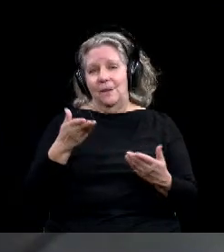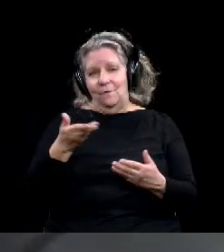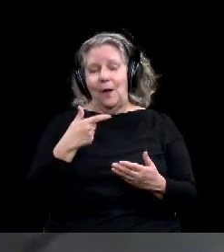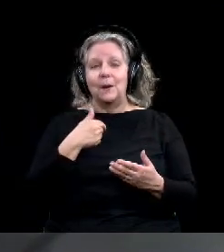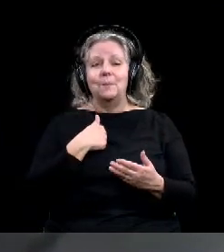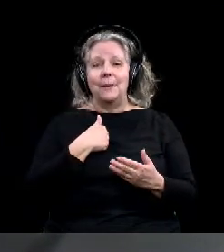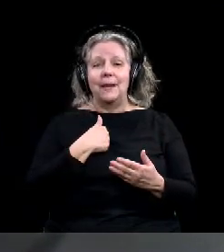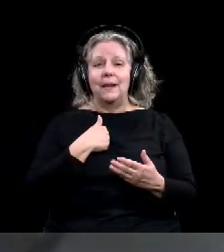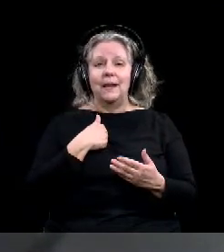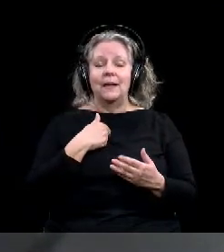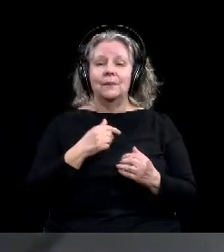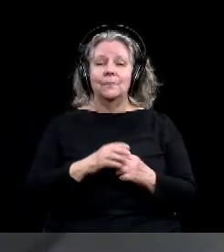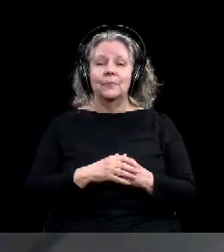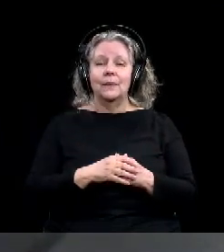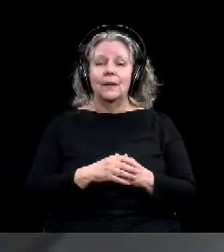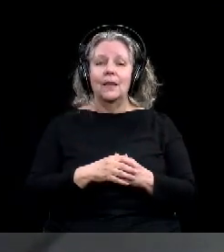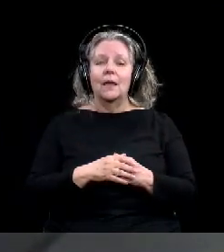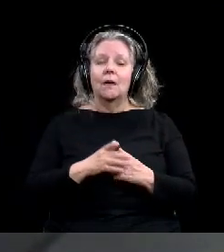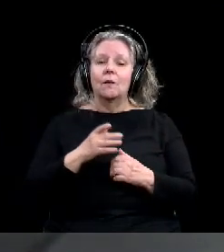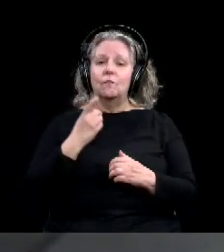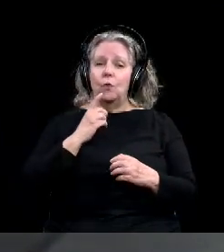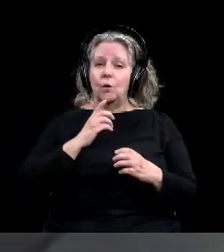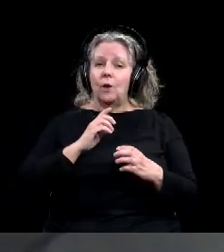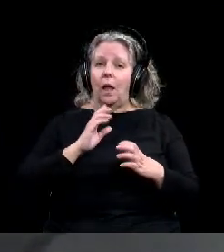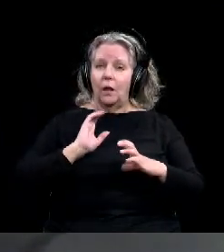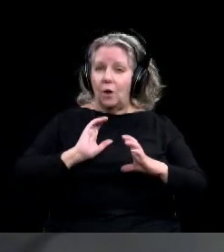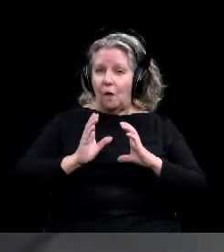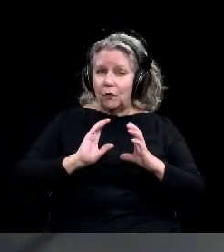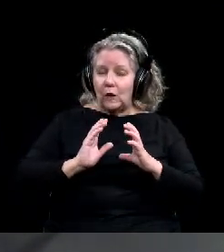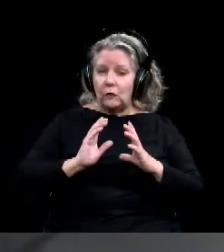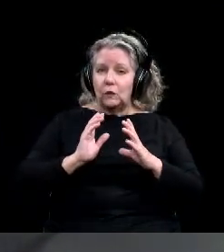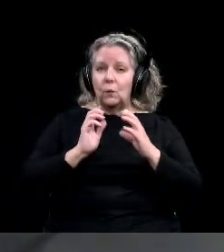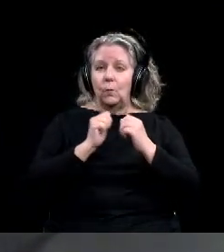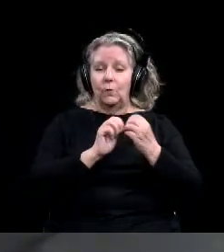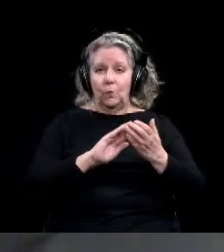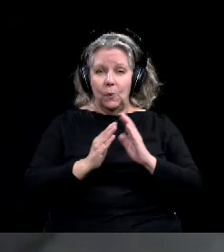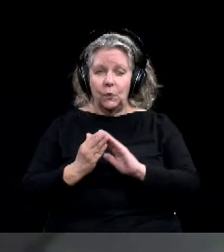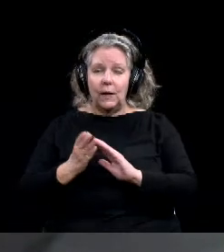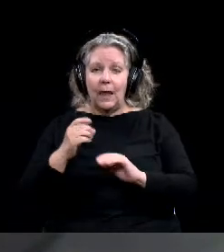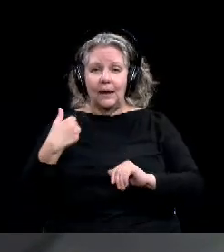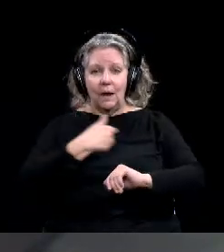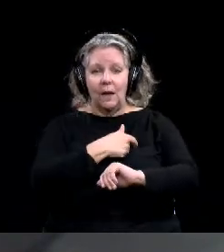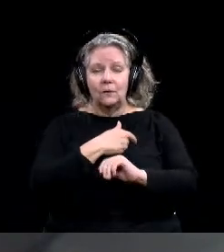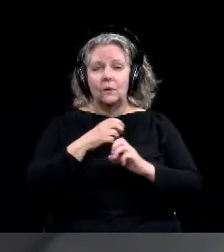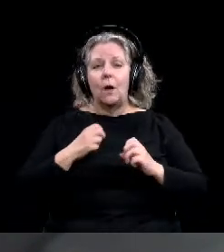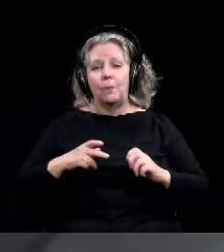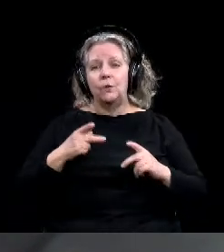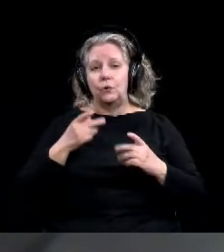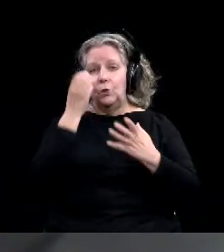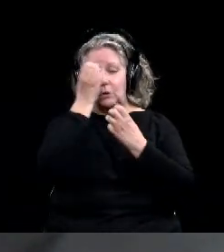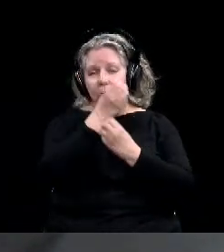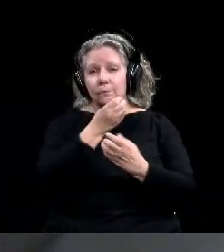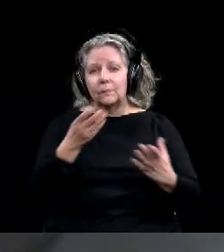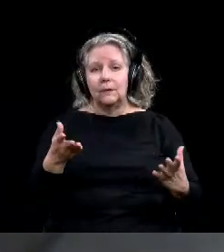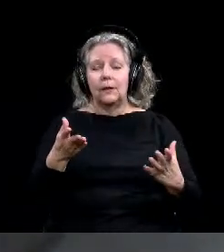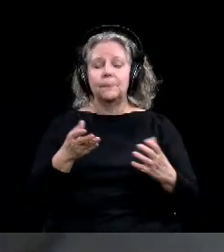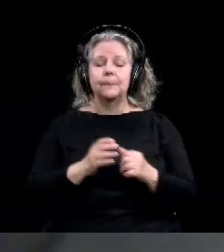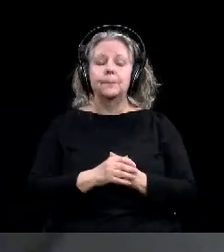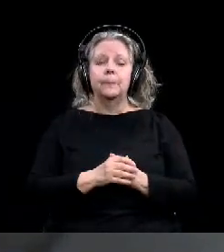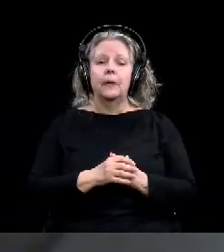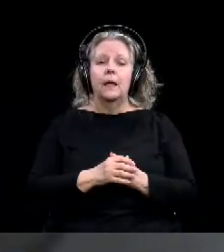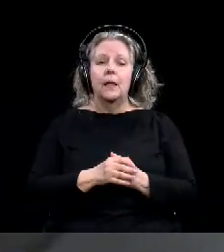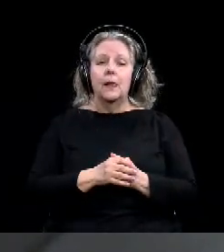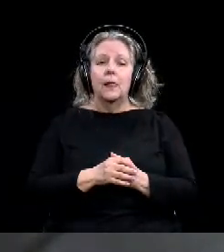us, and giving us an opportunity to send our message out. The state of the hospital is going in the